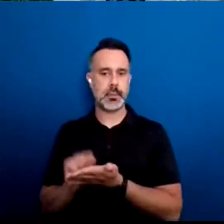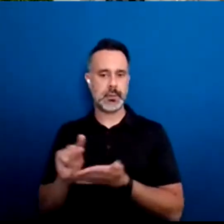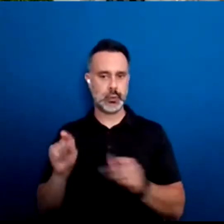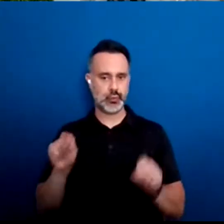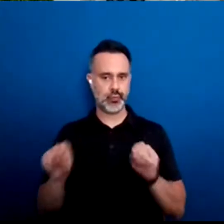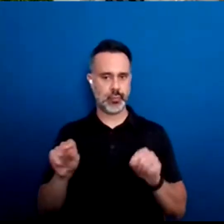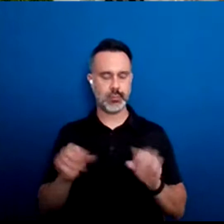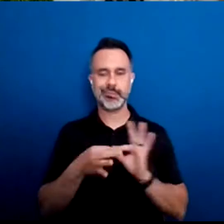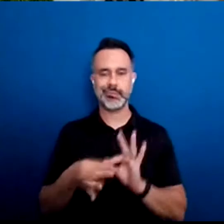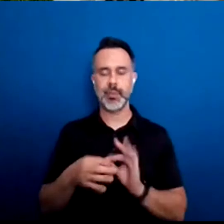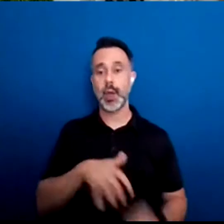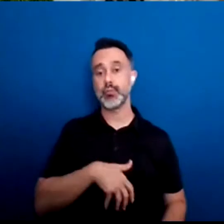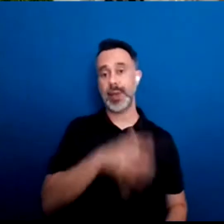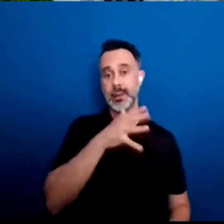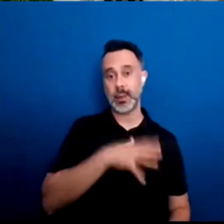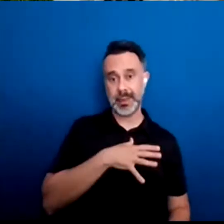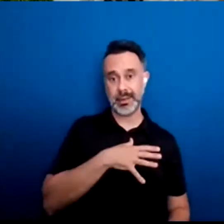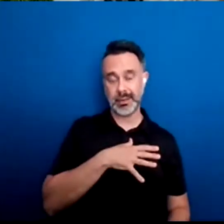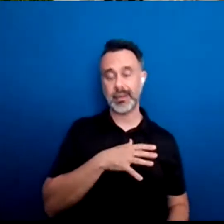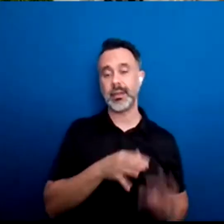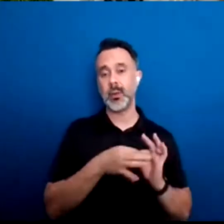pregnant women and vaccine.